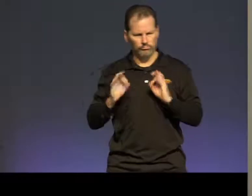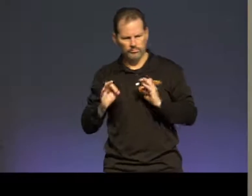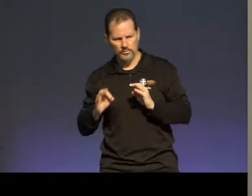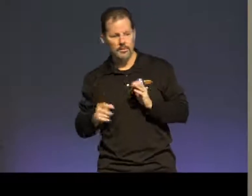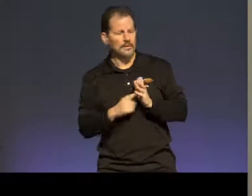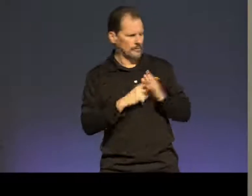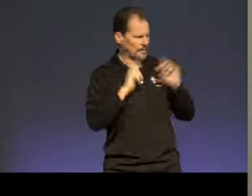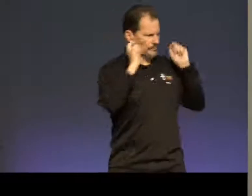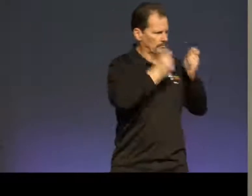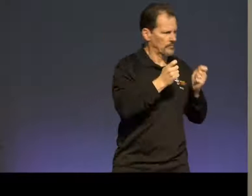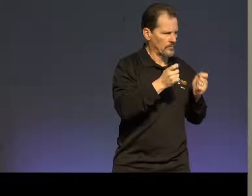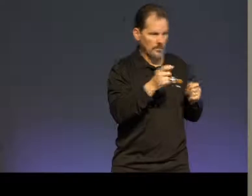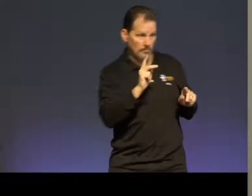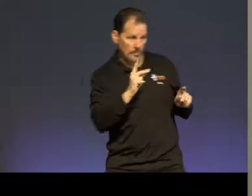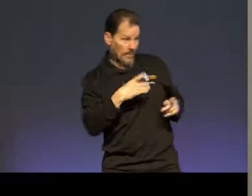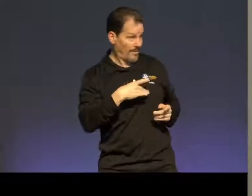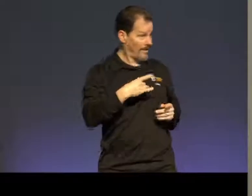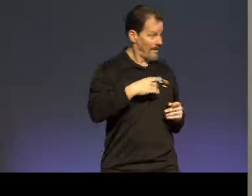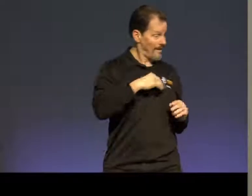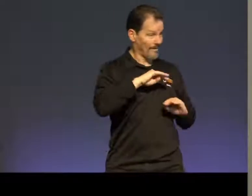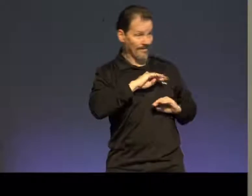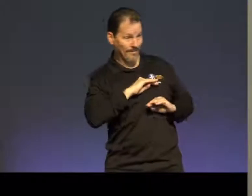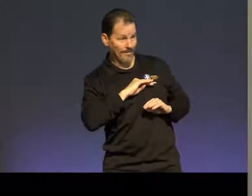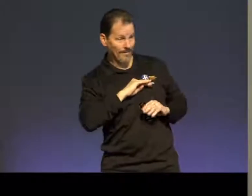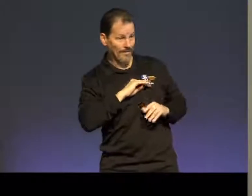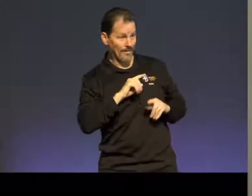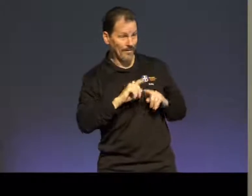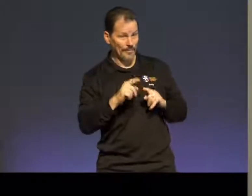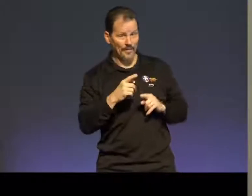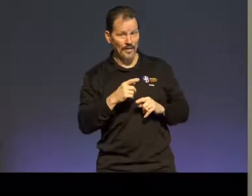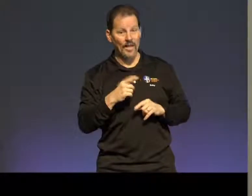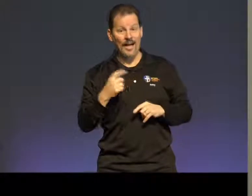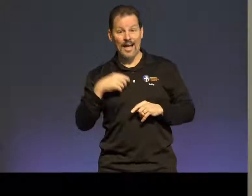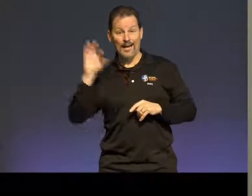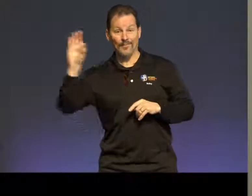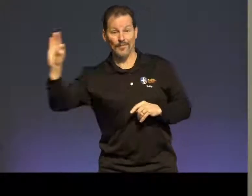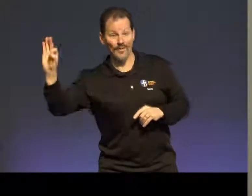is absolutely me, y'all, so just put mirrors up, because I'm preaching to me right now.